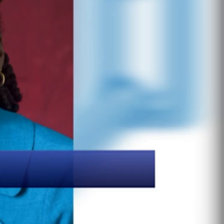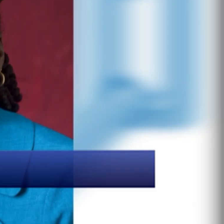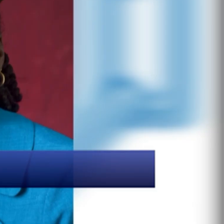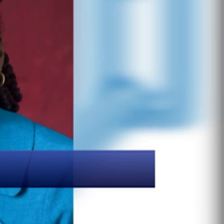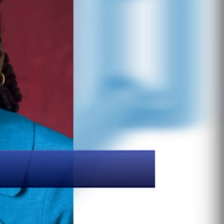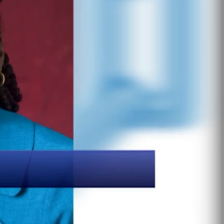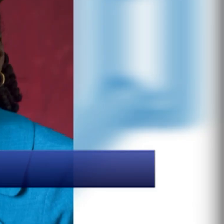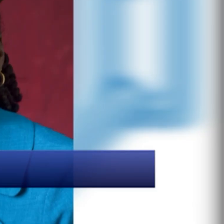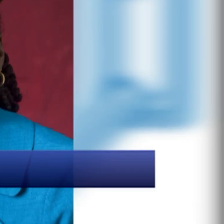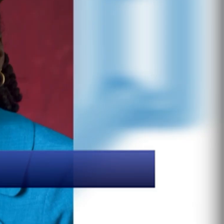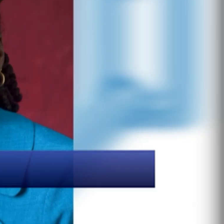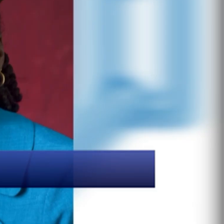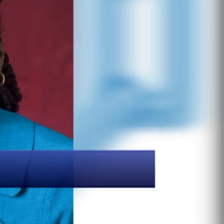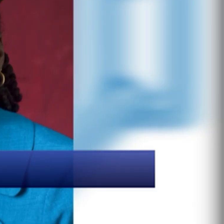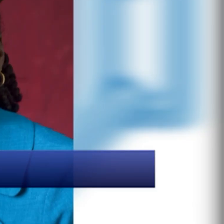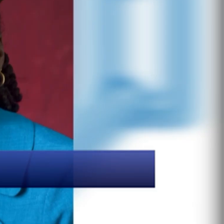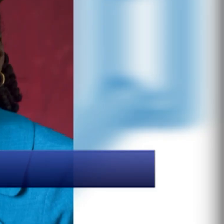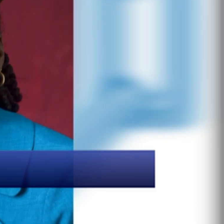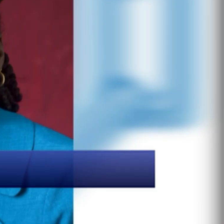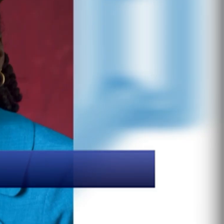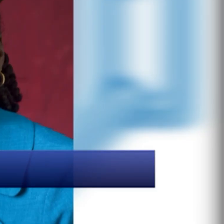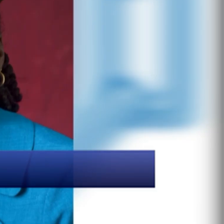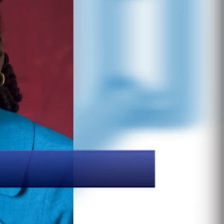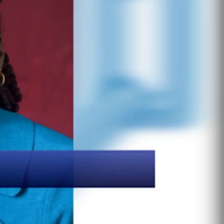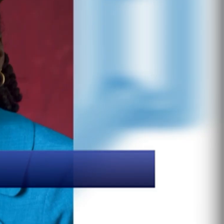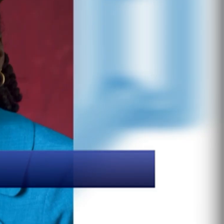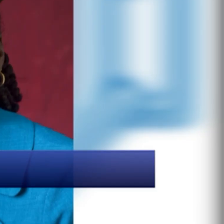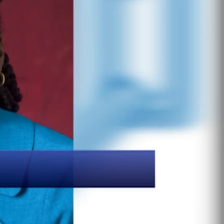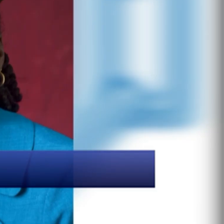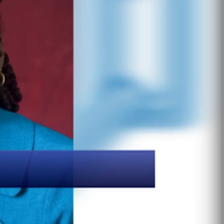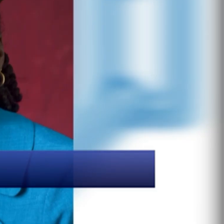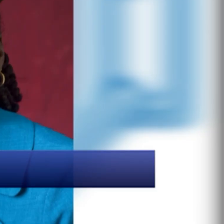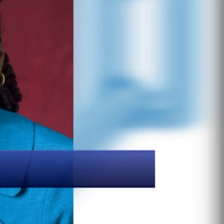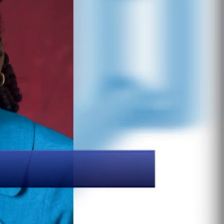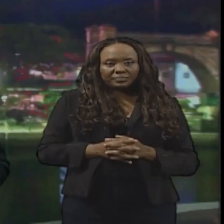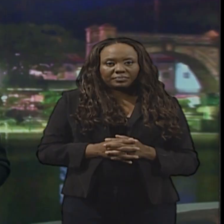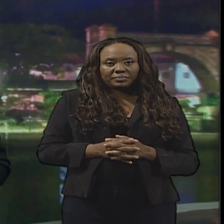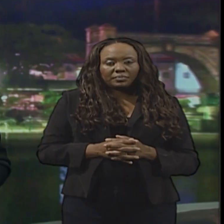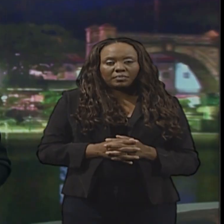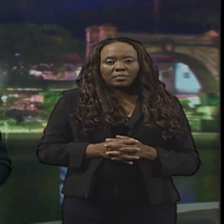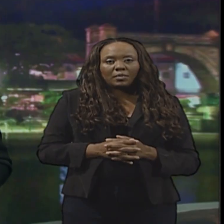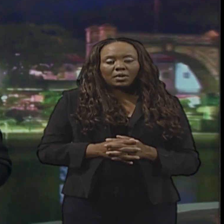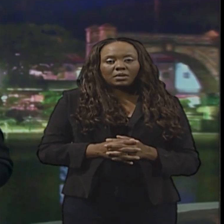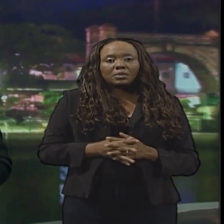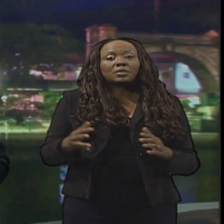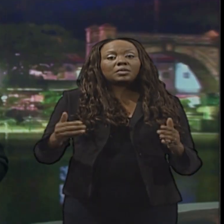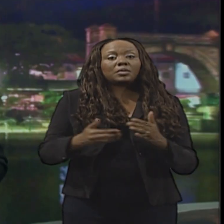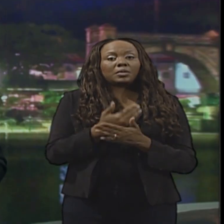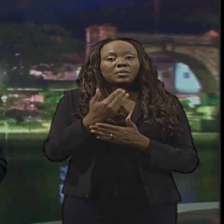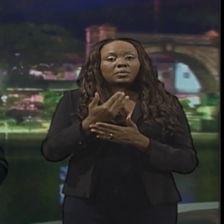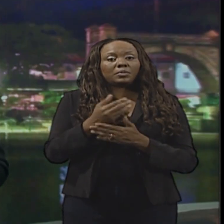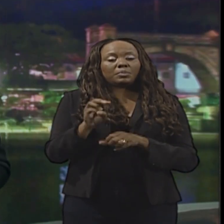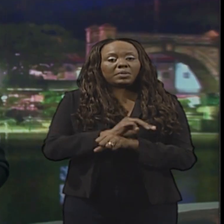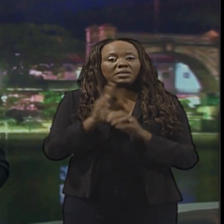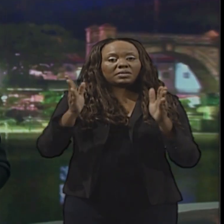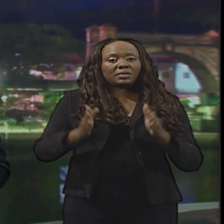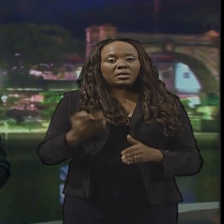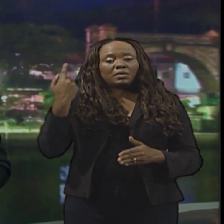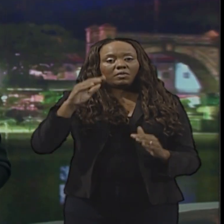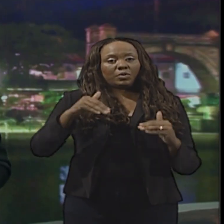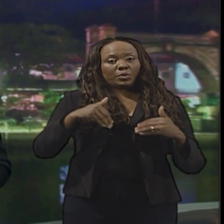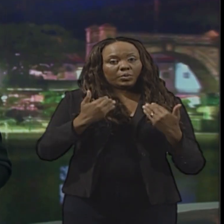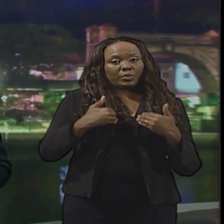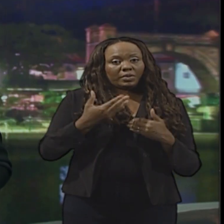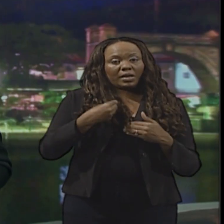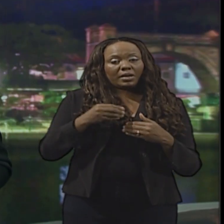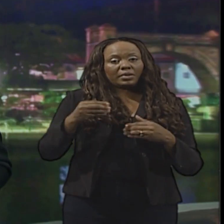item of business following the swearing-in of a new cabinet. In news now on the new cabinet, newly appointed